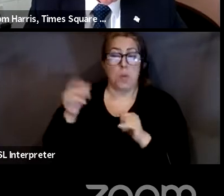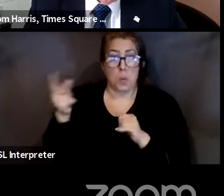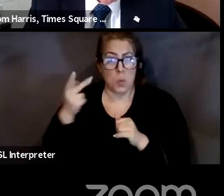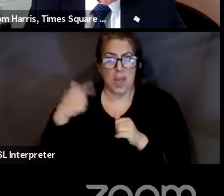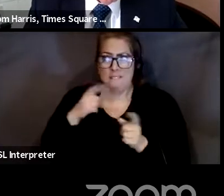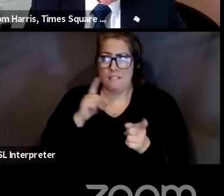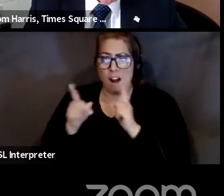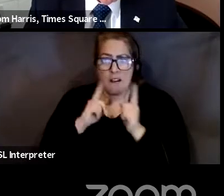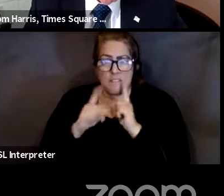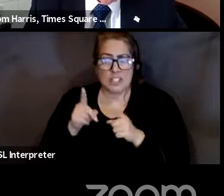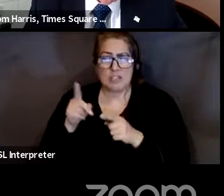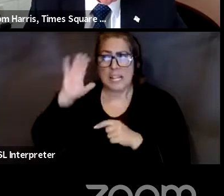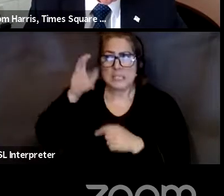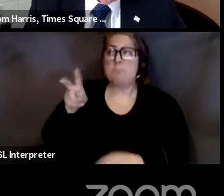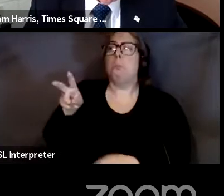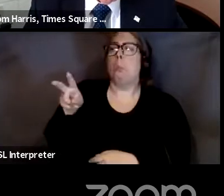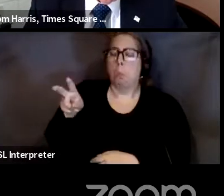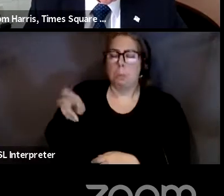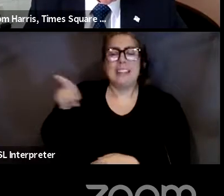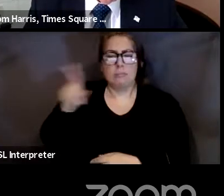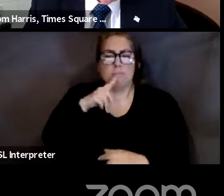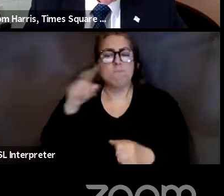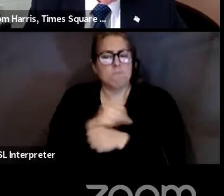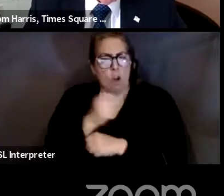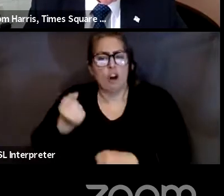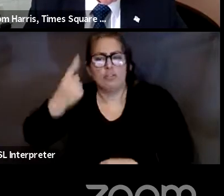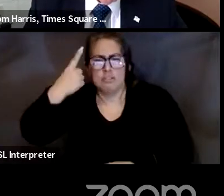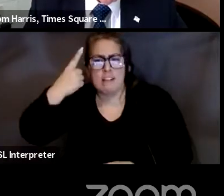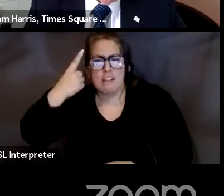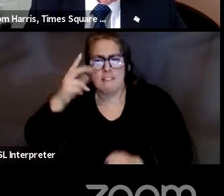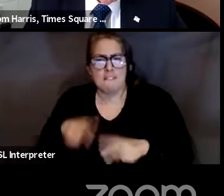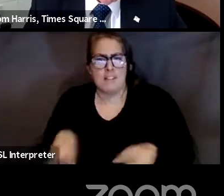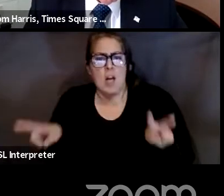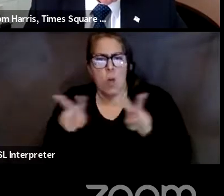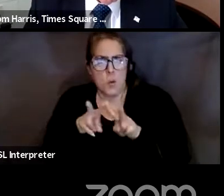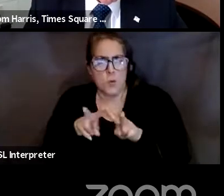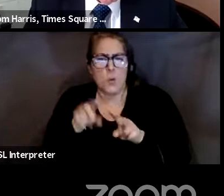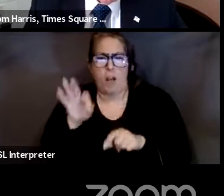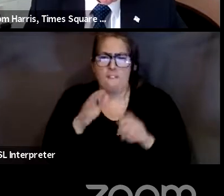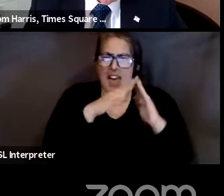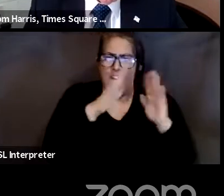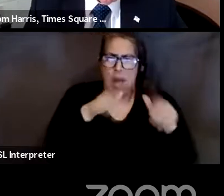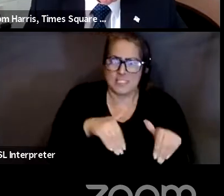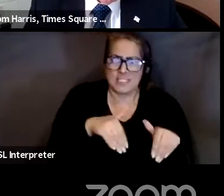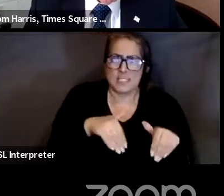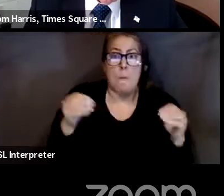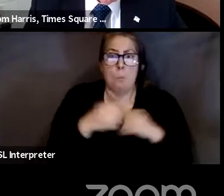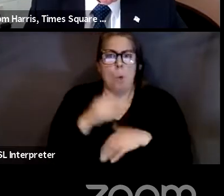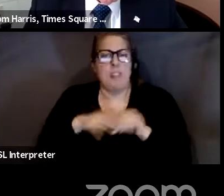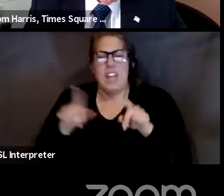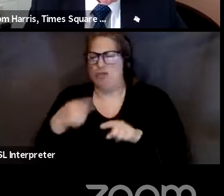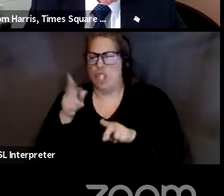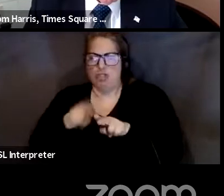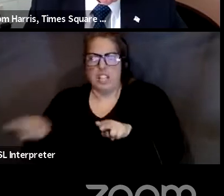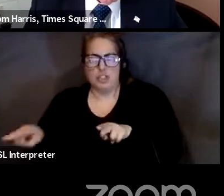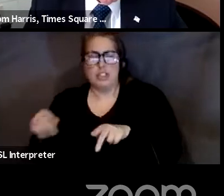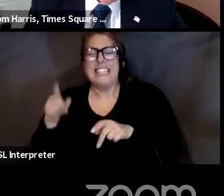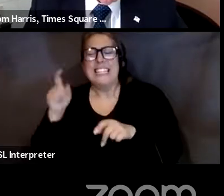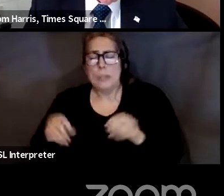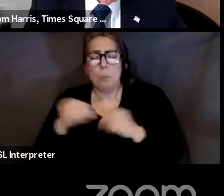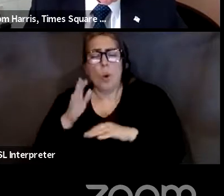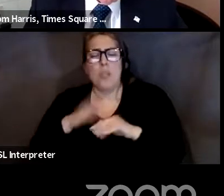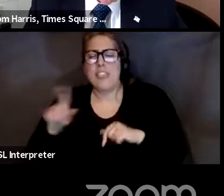I think he does understand the value of housing over, you know, sheltering people. And I think the big